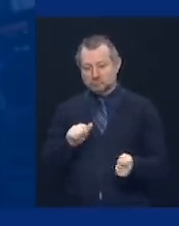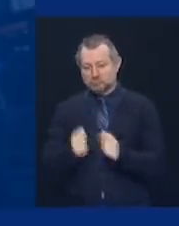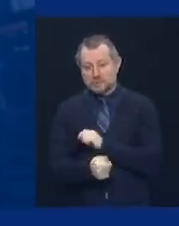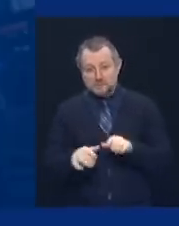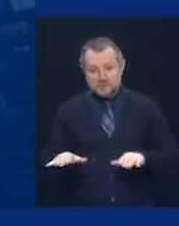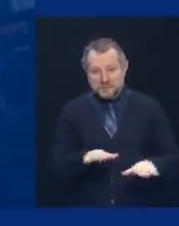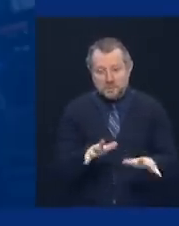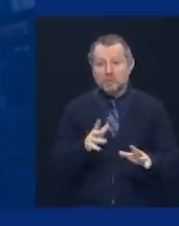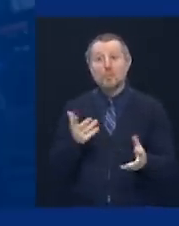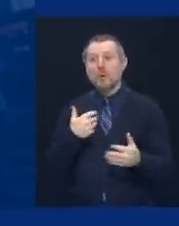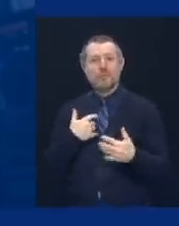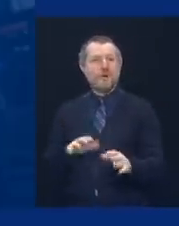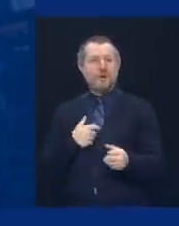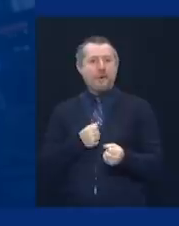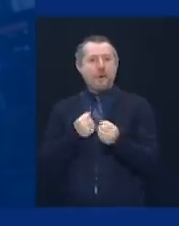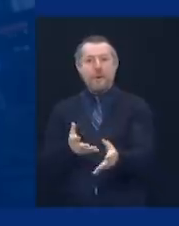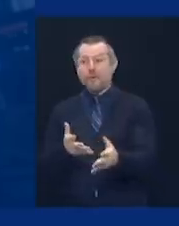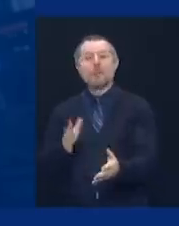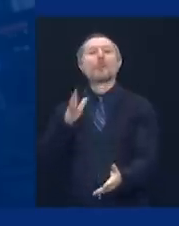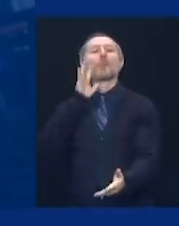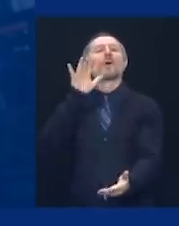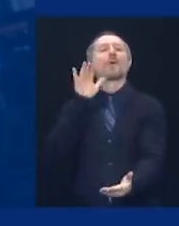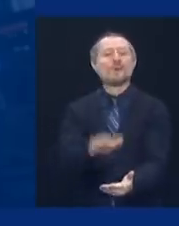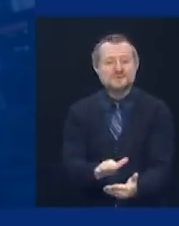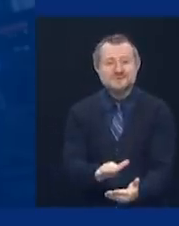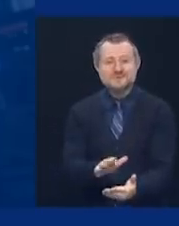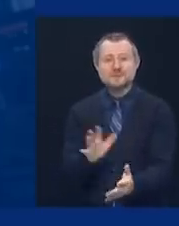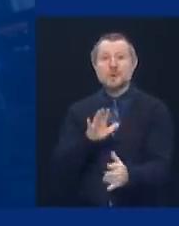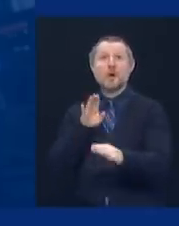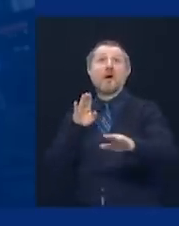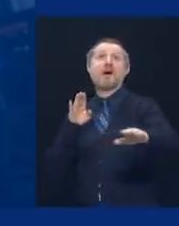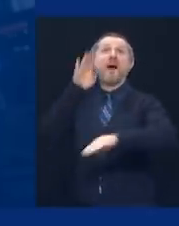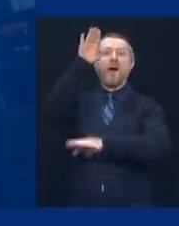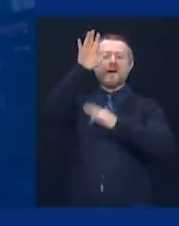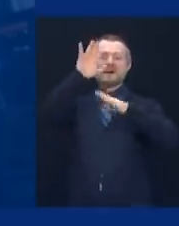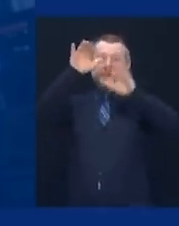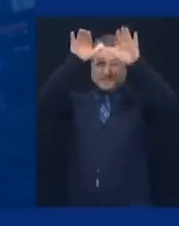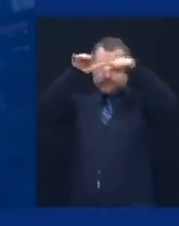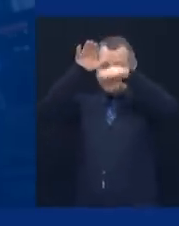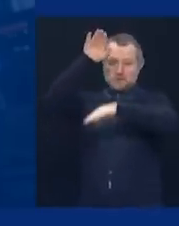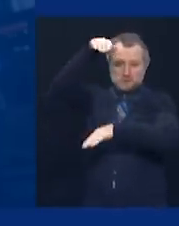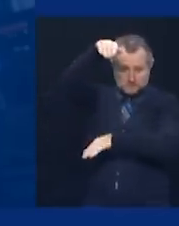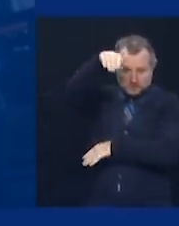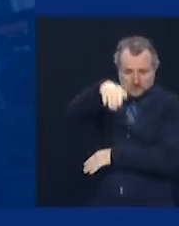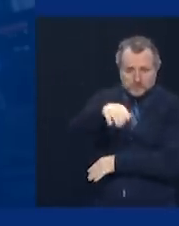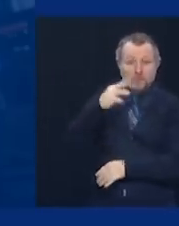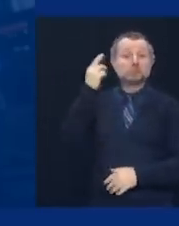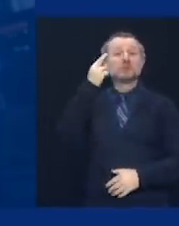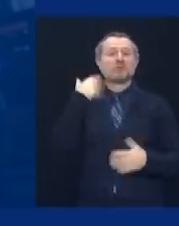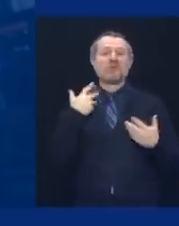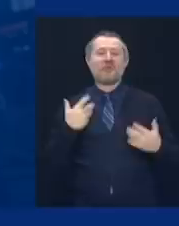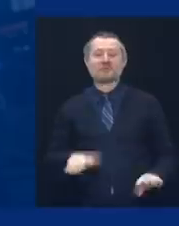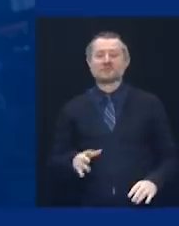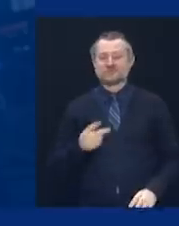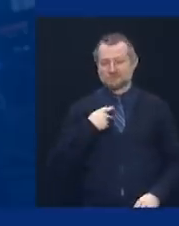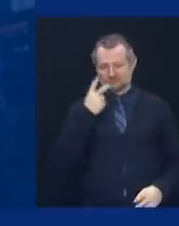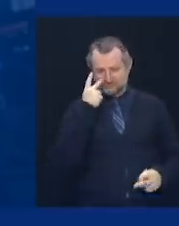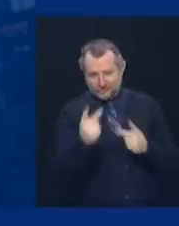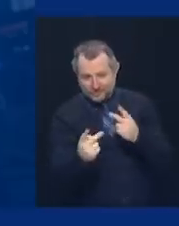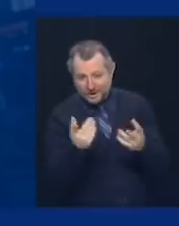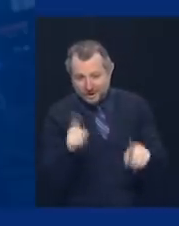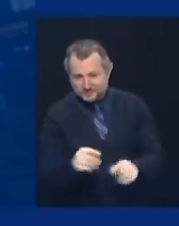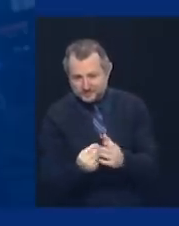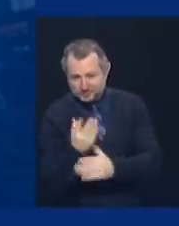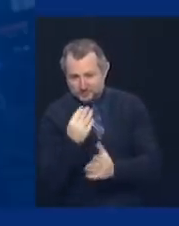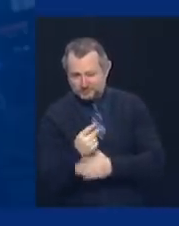Yorkers can flatten the curve, because I saw them do it. We went through the spring where I